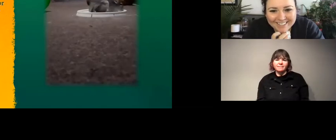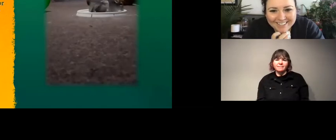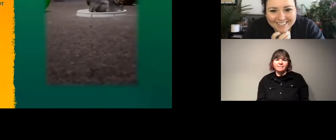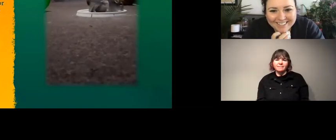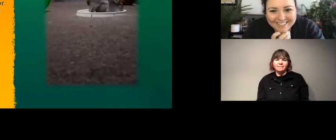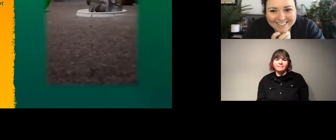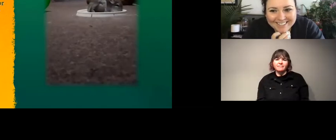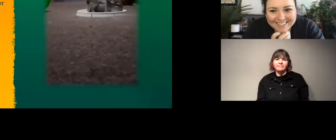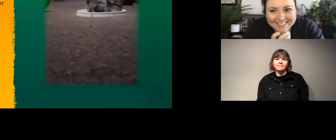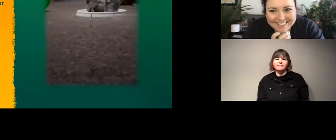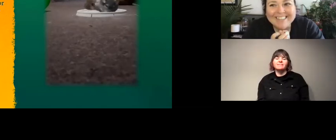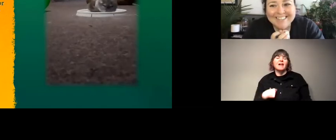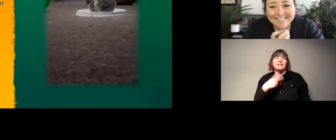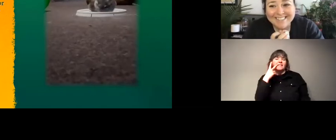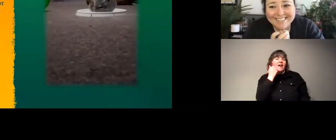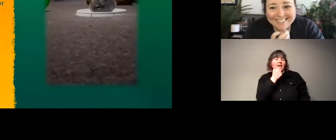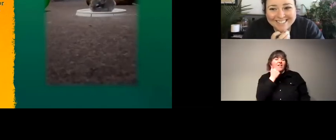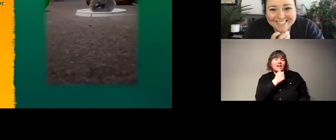Even though I see this every day, it's my favorite thing.